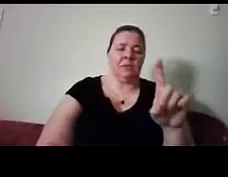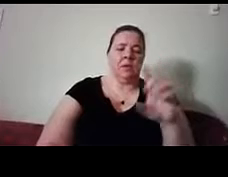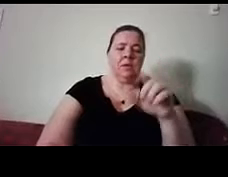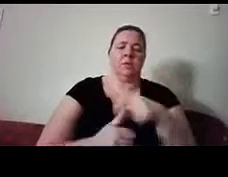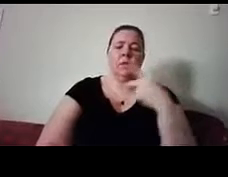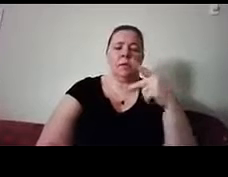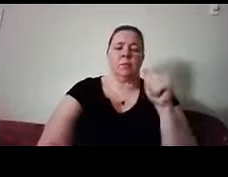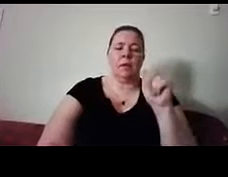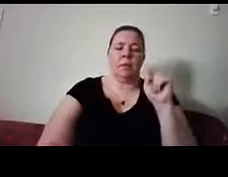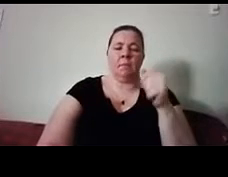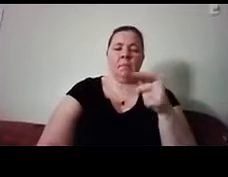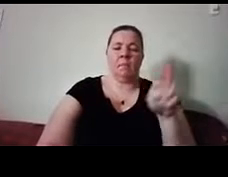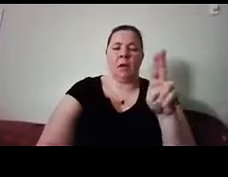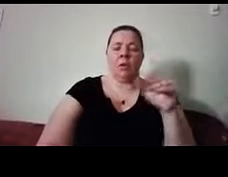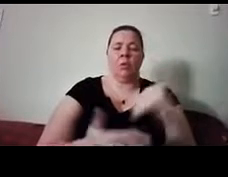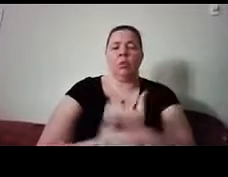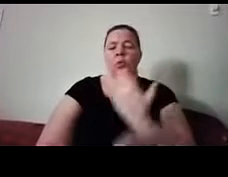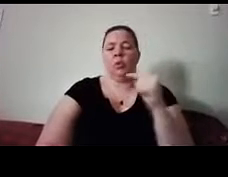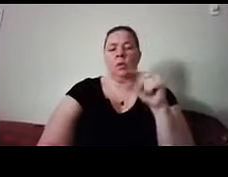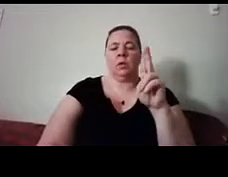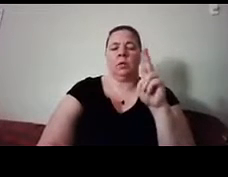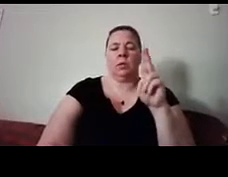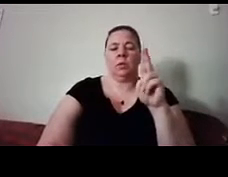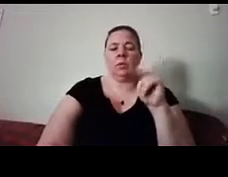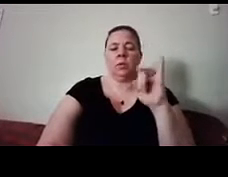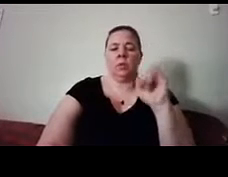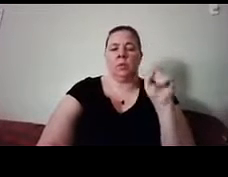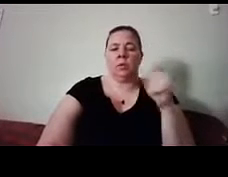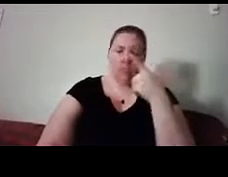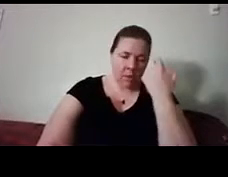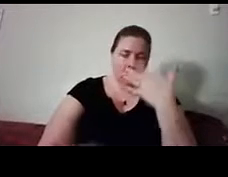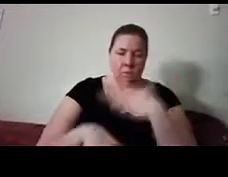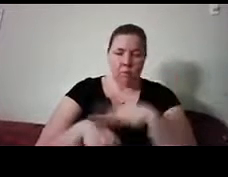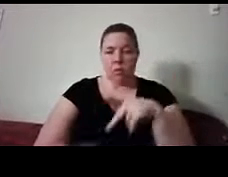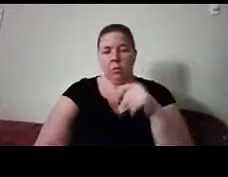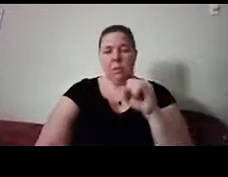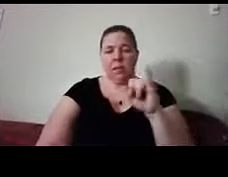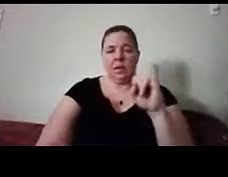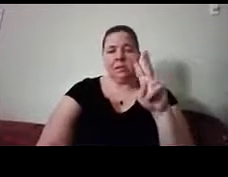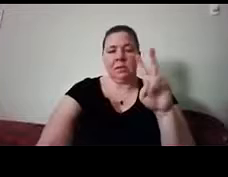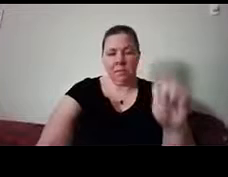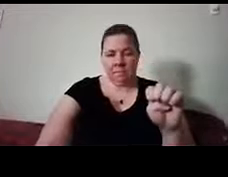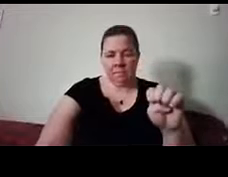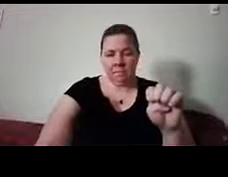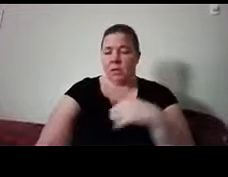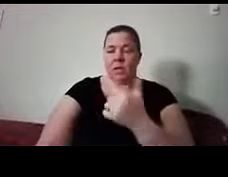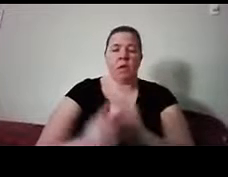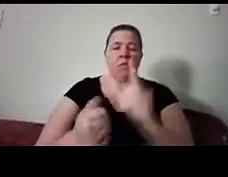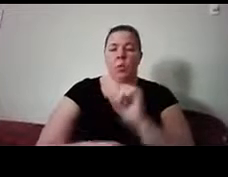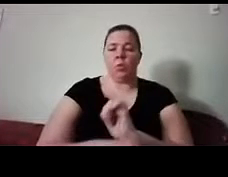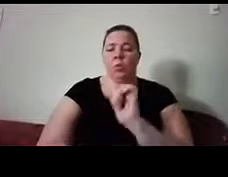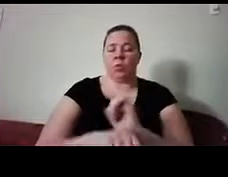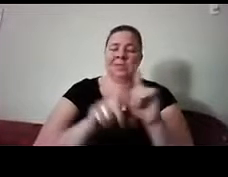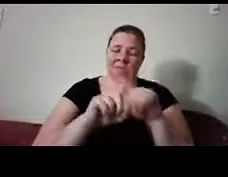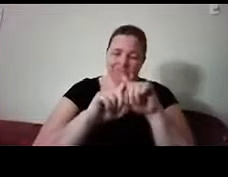brought Onpassive. He put Papua New Guinea on the map because of Onpassive. Okay. And everyone works differently,